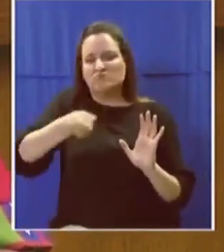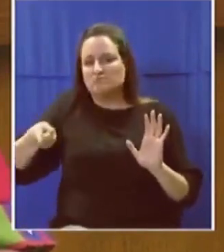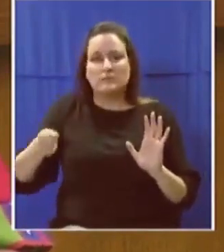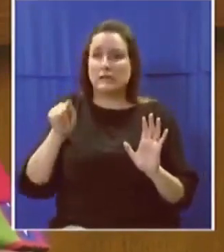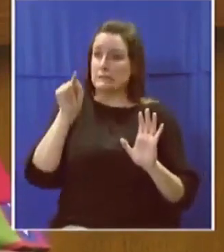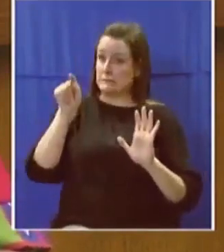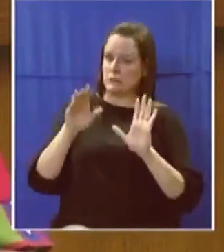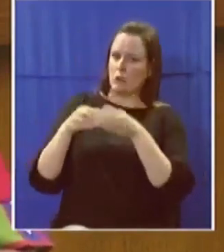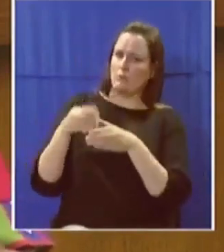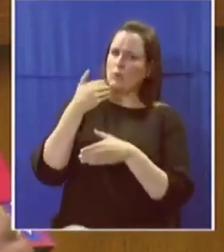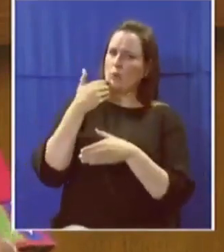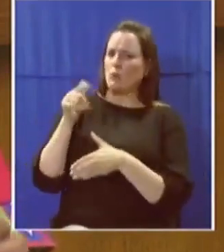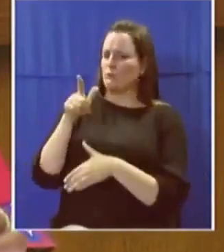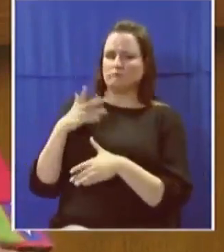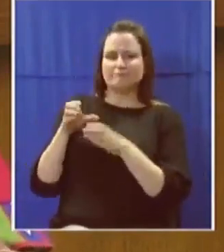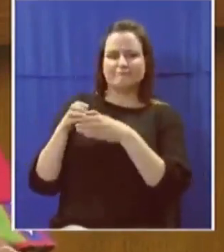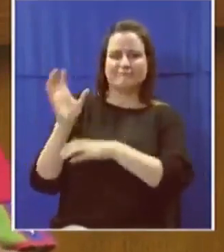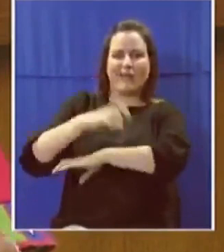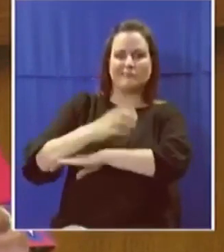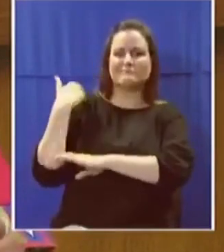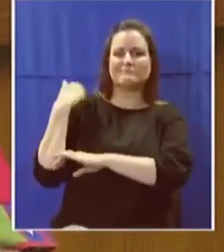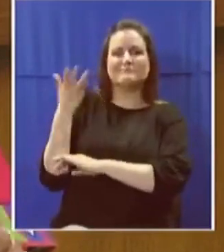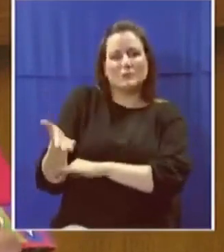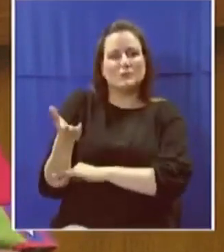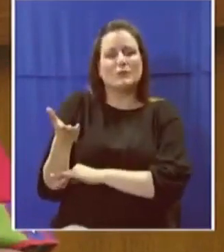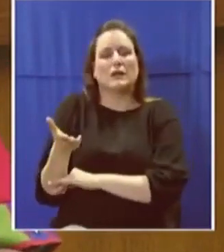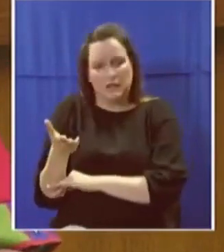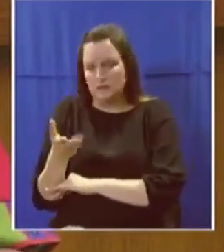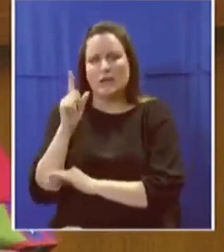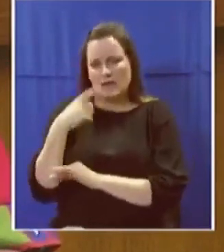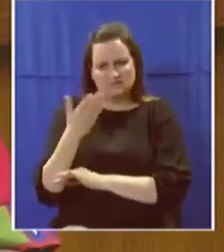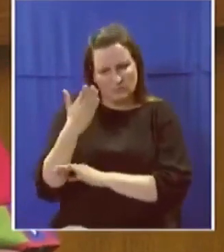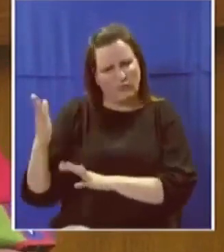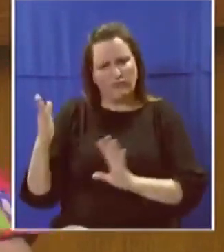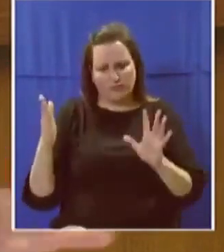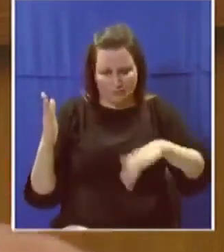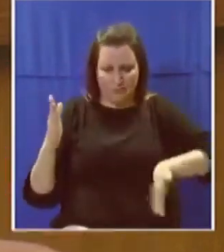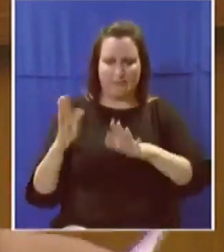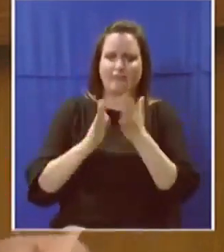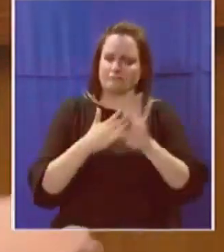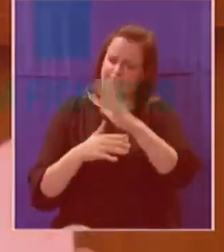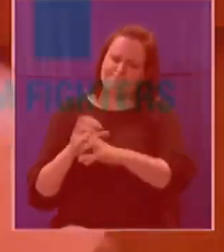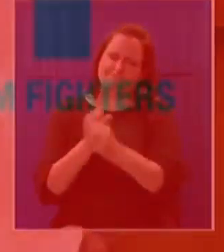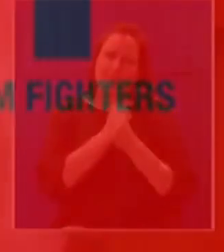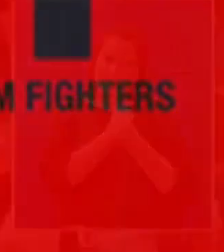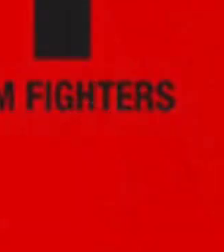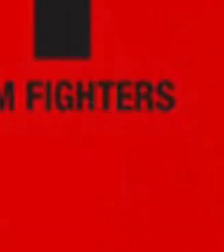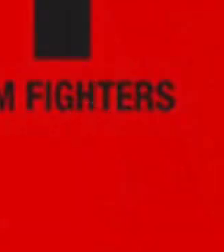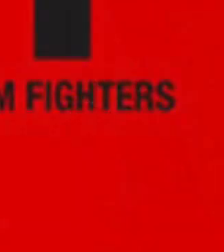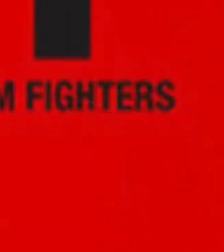neo-colonial representatives that must be claimed back by progressive forces in the continent. Thank you, Deputy Speaker.